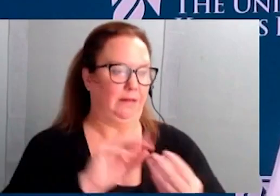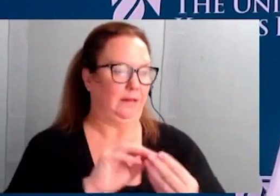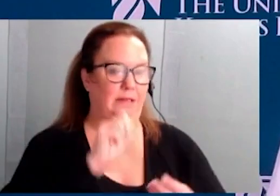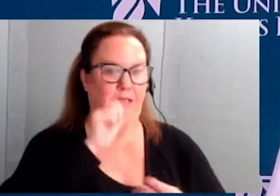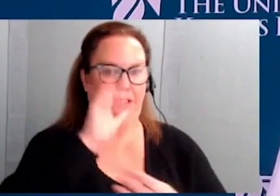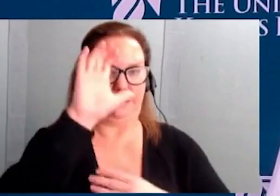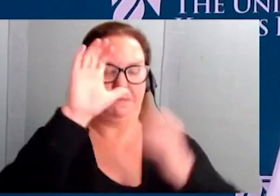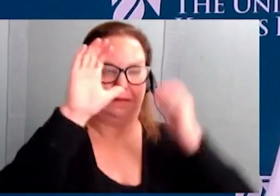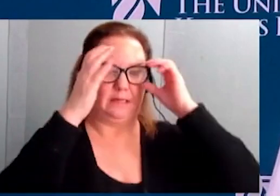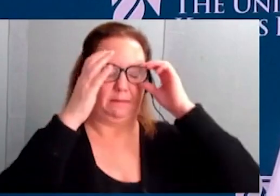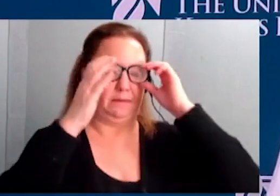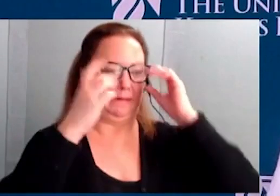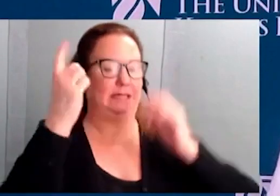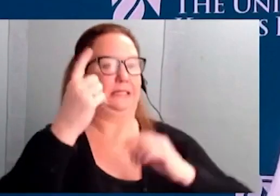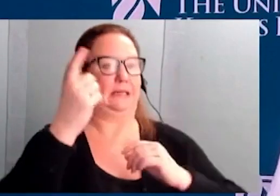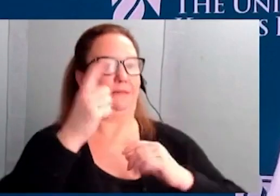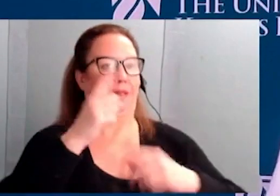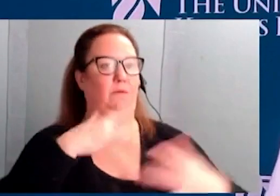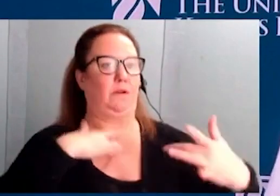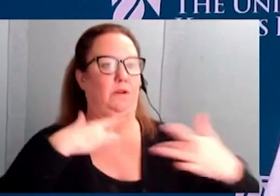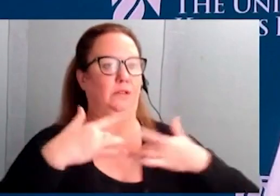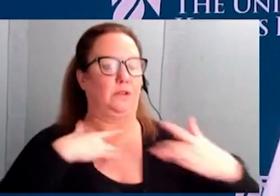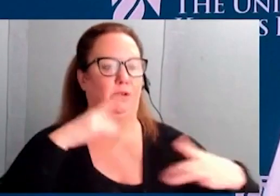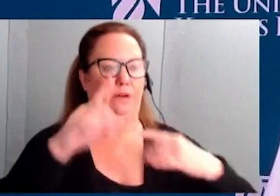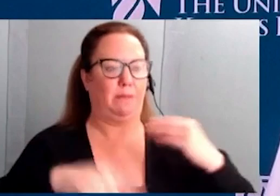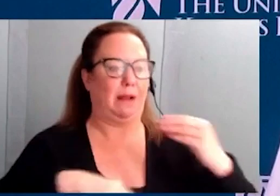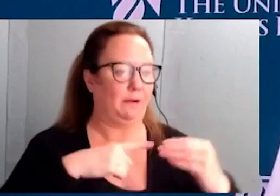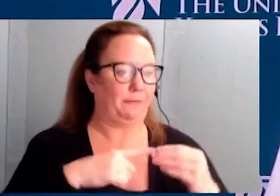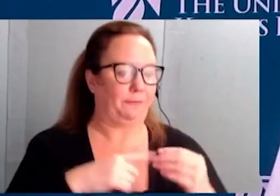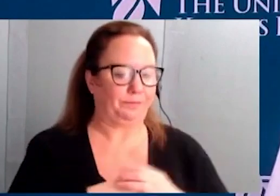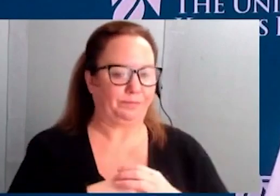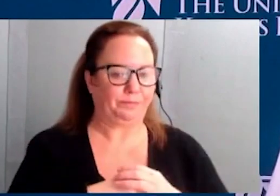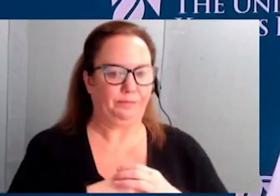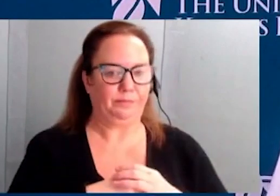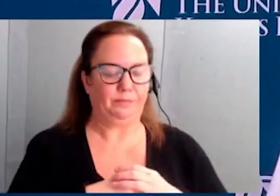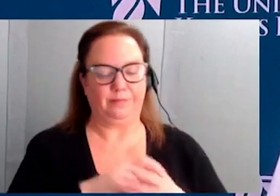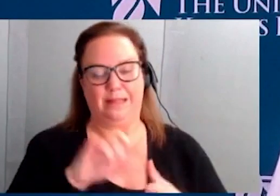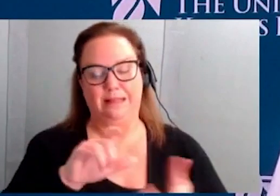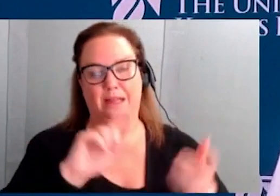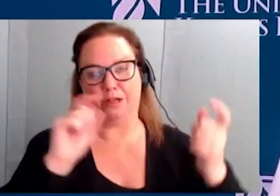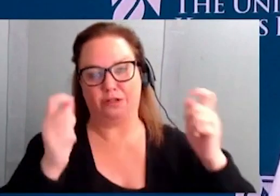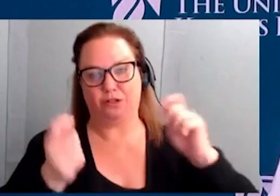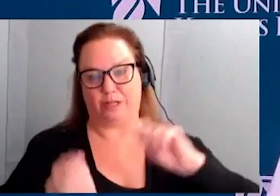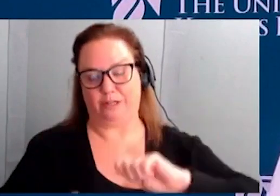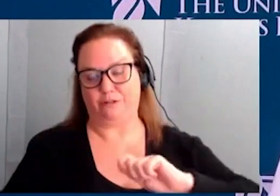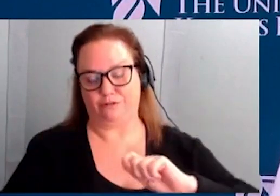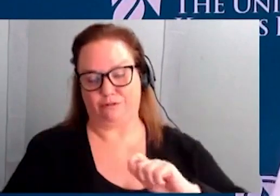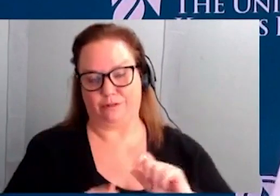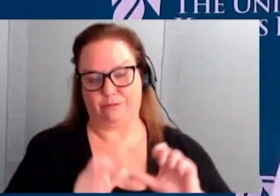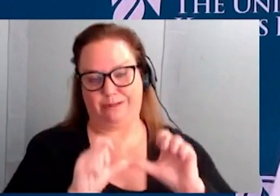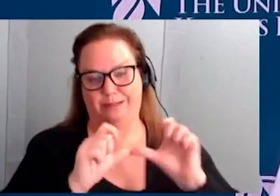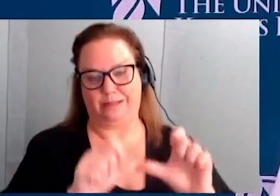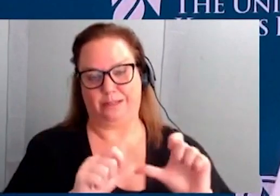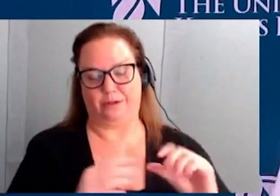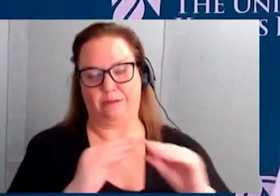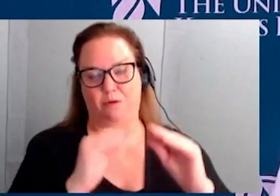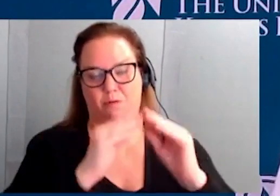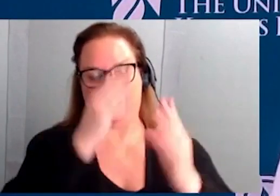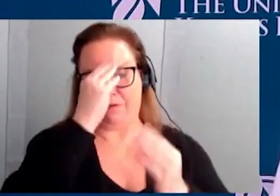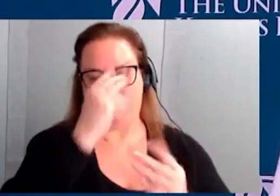be something that we're concerned about. And so certainly that could change as we continue to gain more data, but we